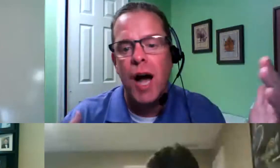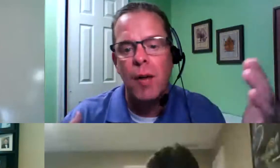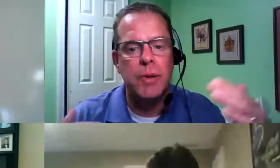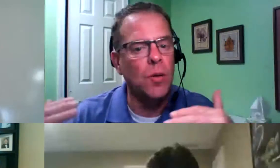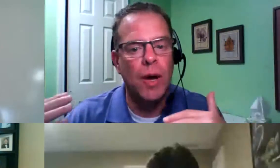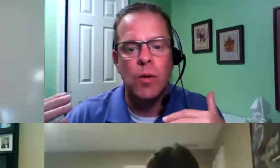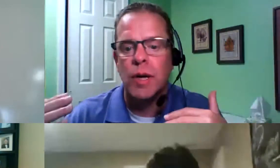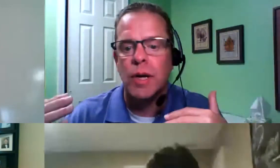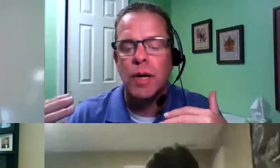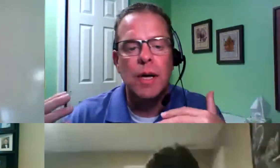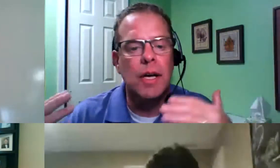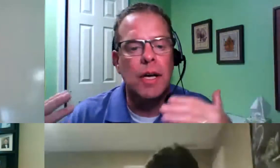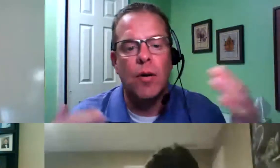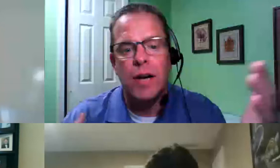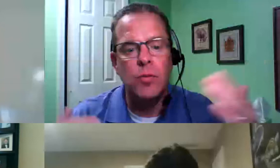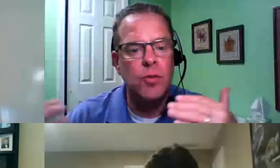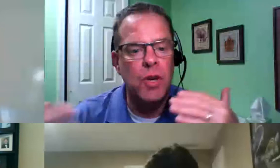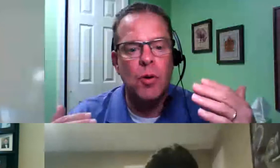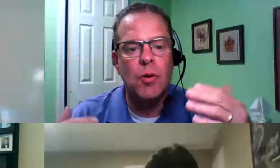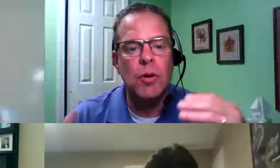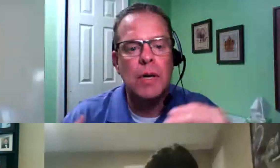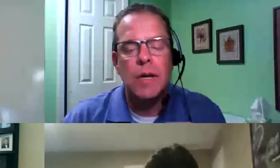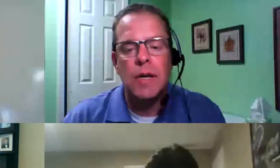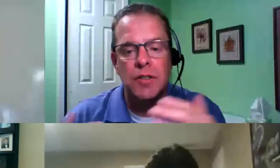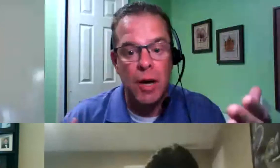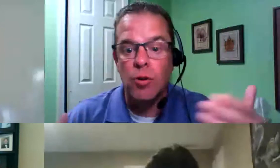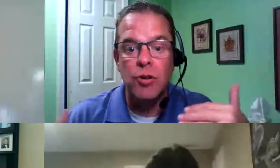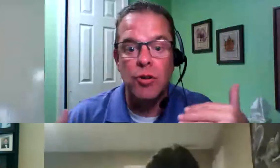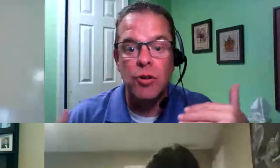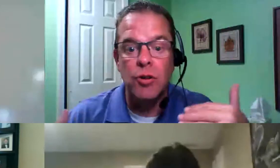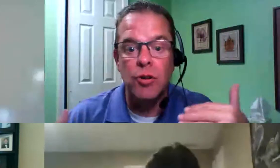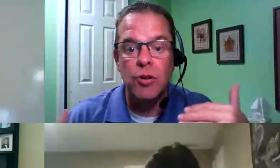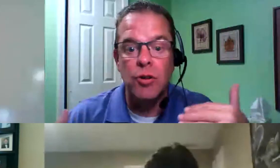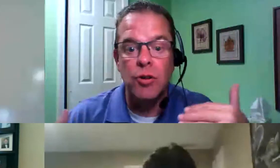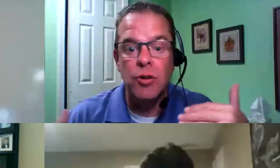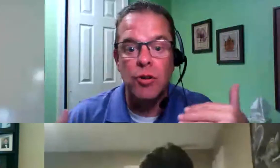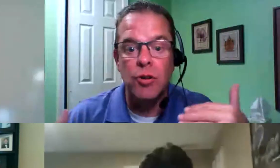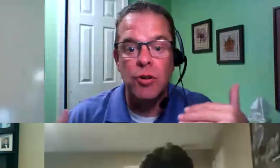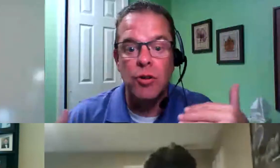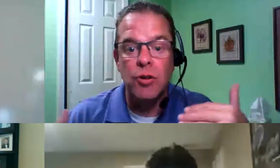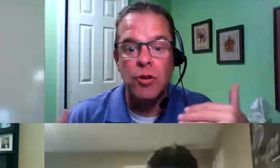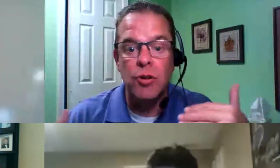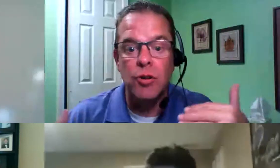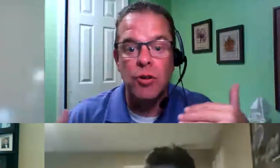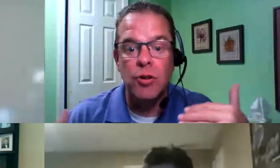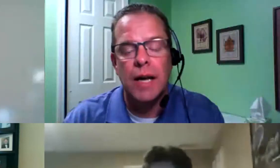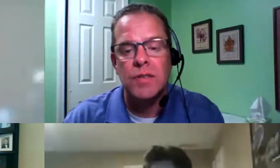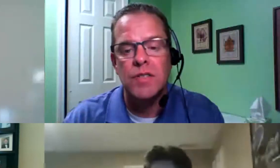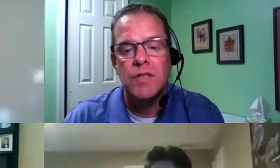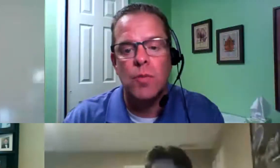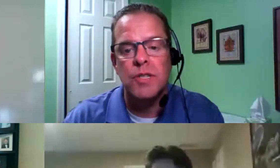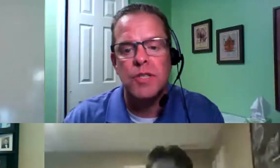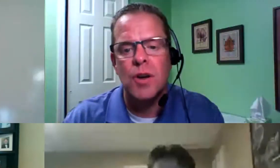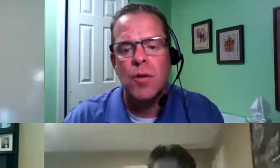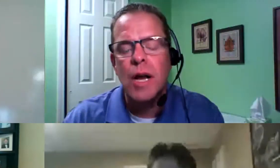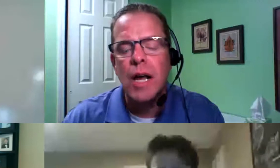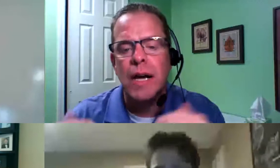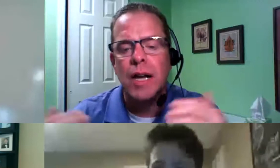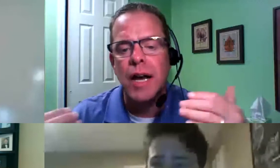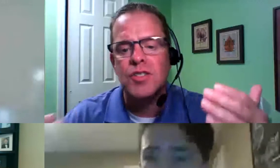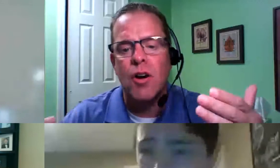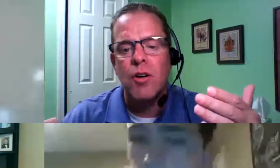way we shop and the way we interact with people, just like we're doing today. We're going to see a lot more of that kinds of